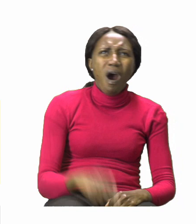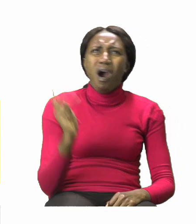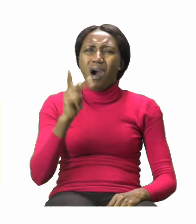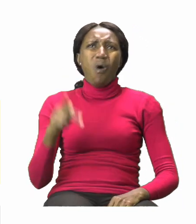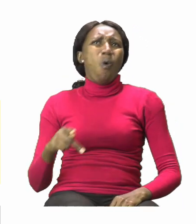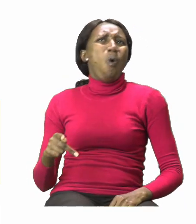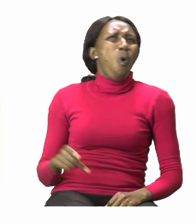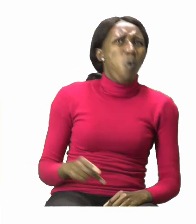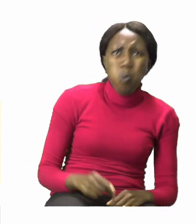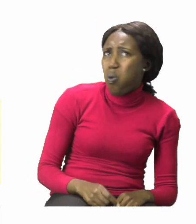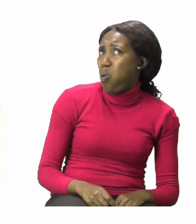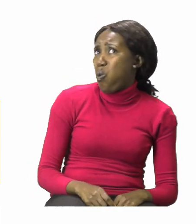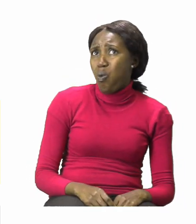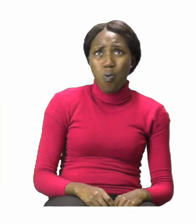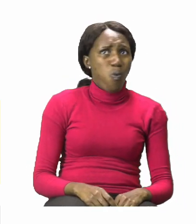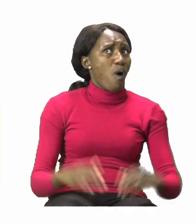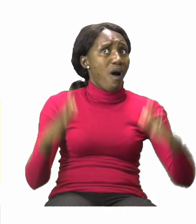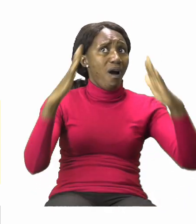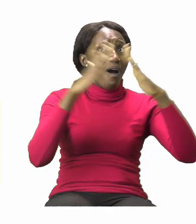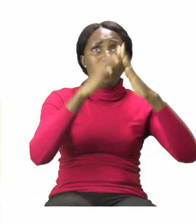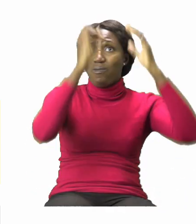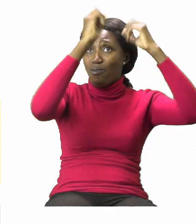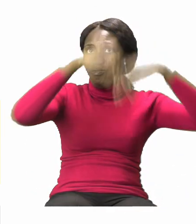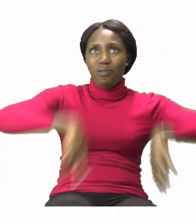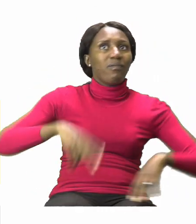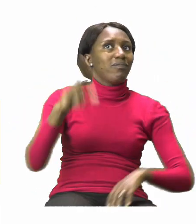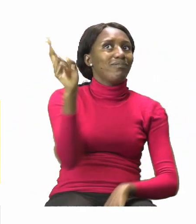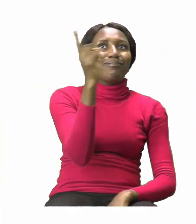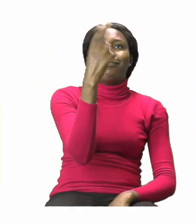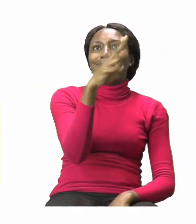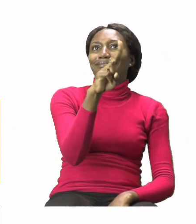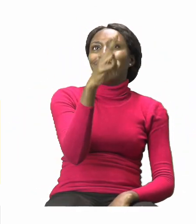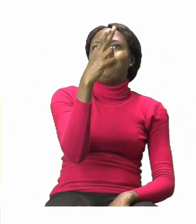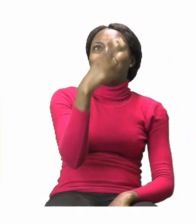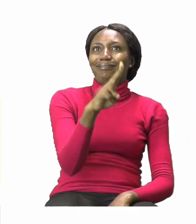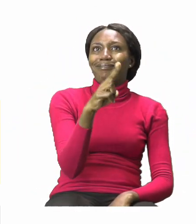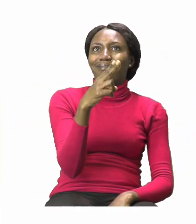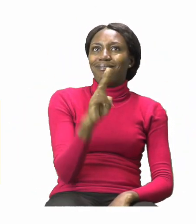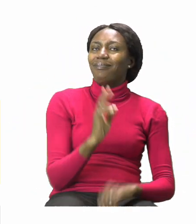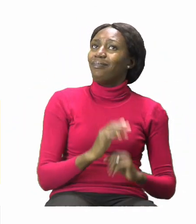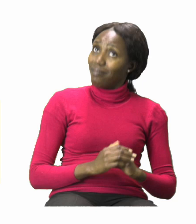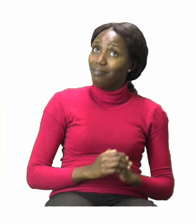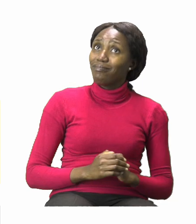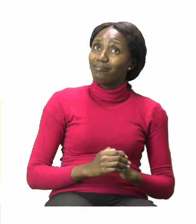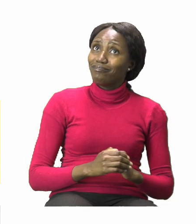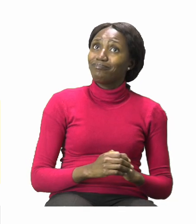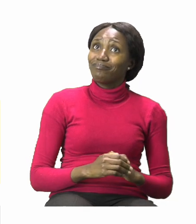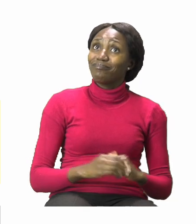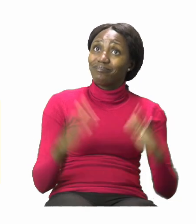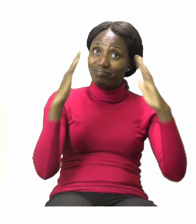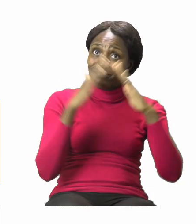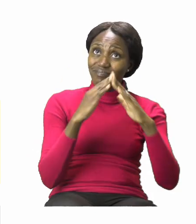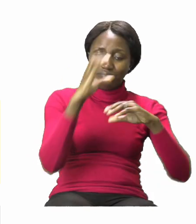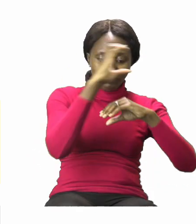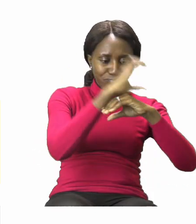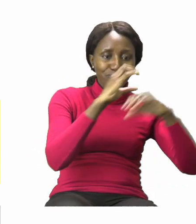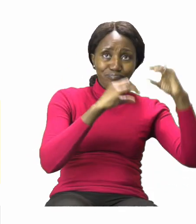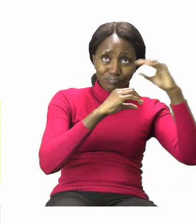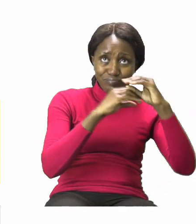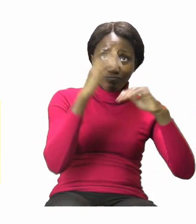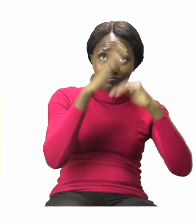too strong. This house made out of bricks was very, very